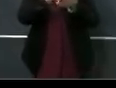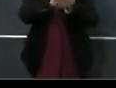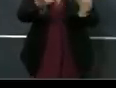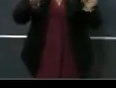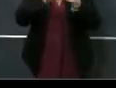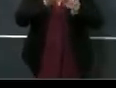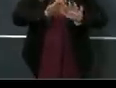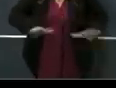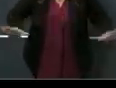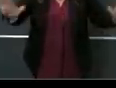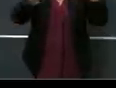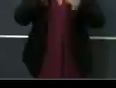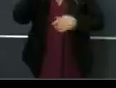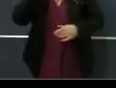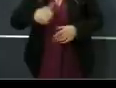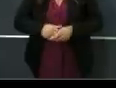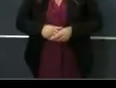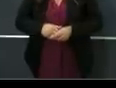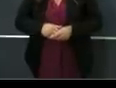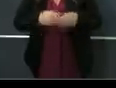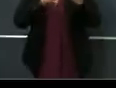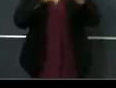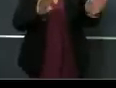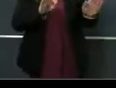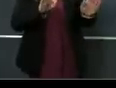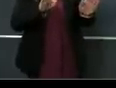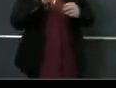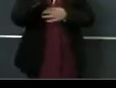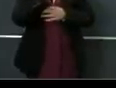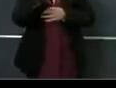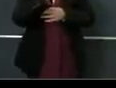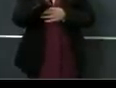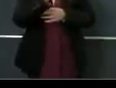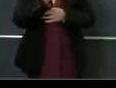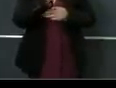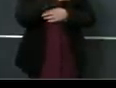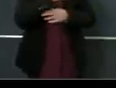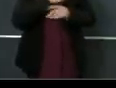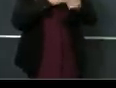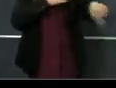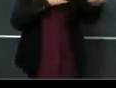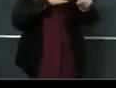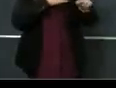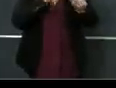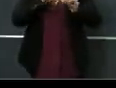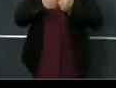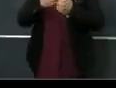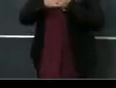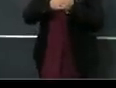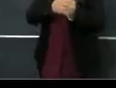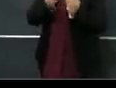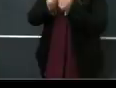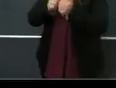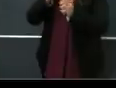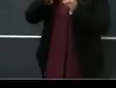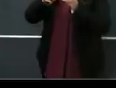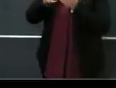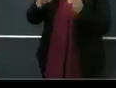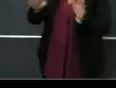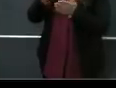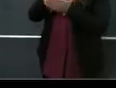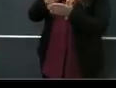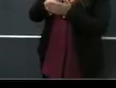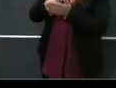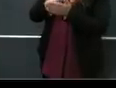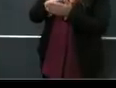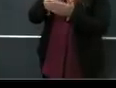Commission. You'll hear today about creative ways that the state of California is leading with public finances, with public dollars, to make